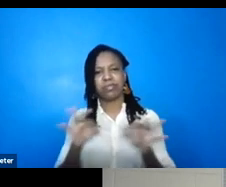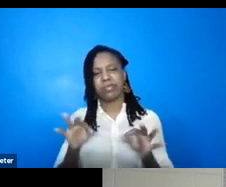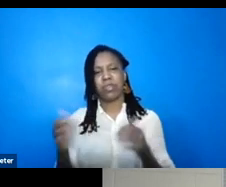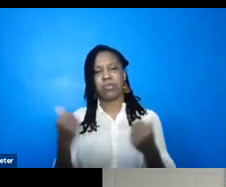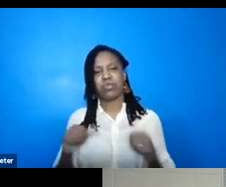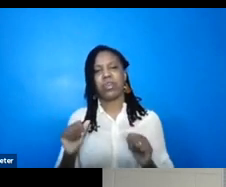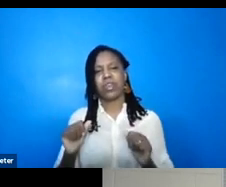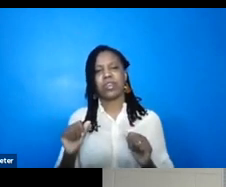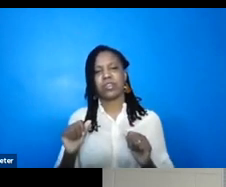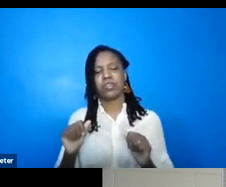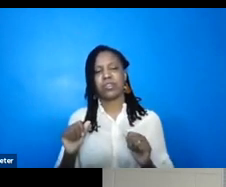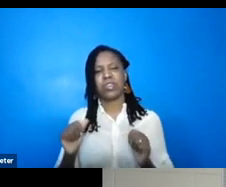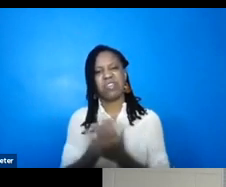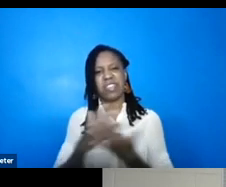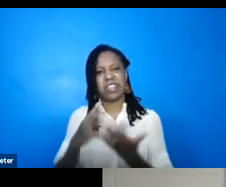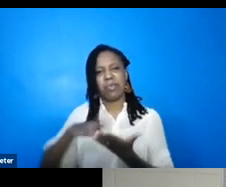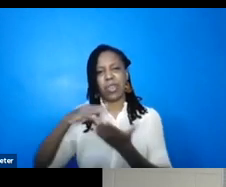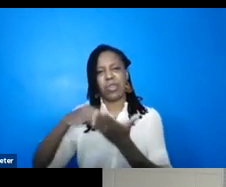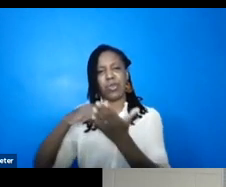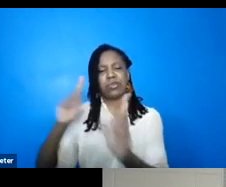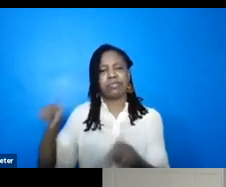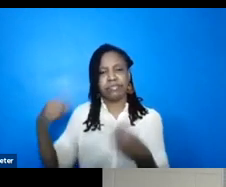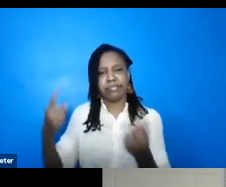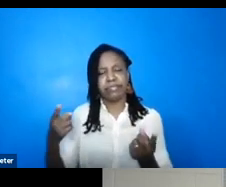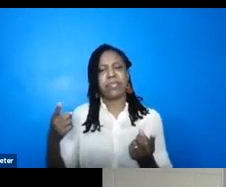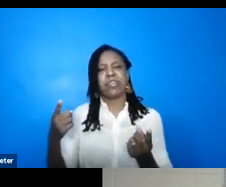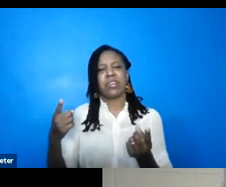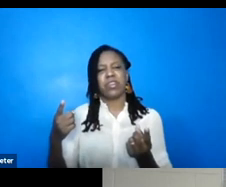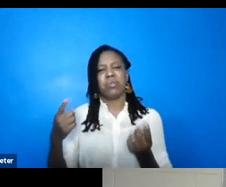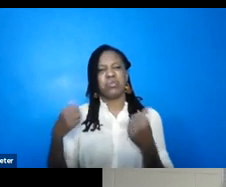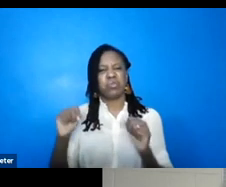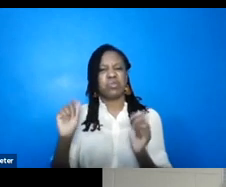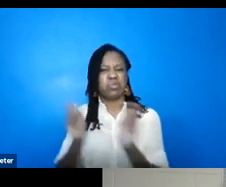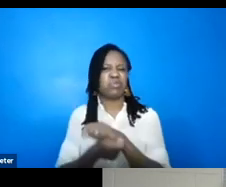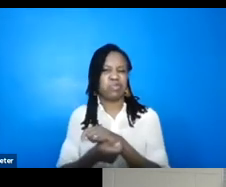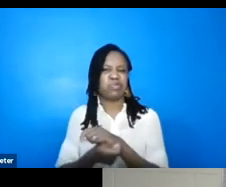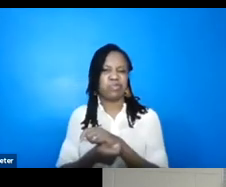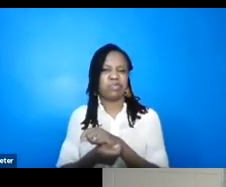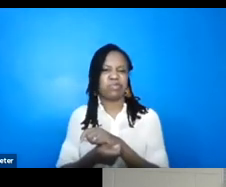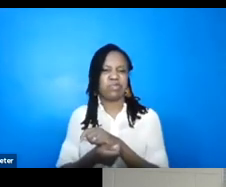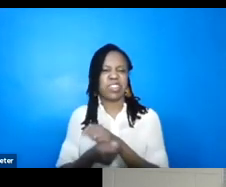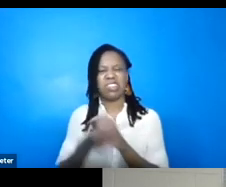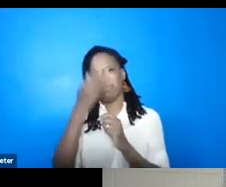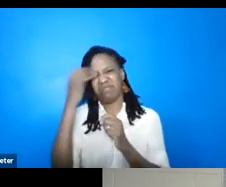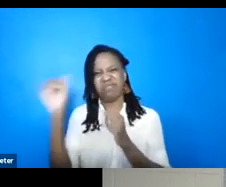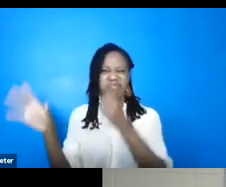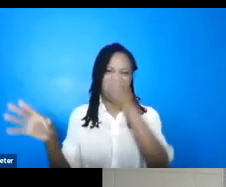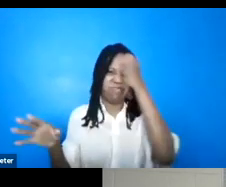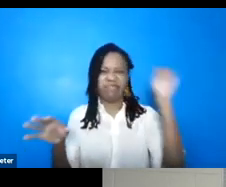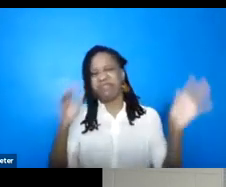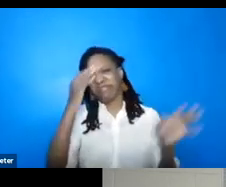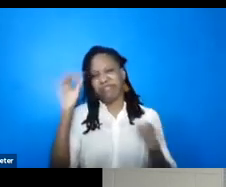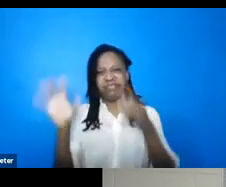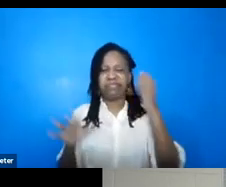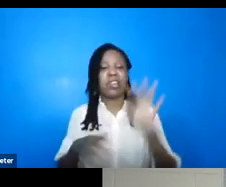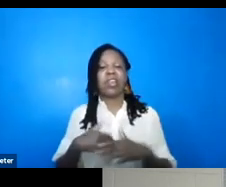right? The sort of scaffolding of the beliefs that have held up those kinds of behaviors. That's really primarily our focus.